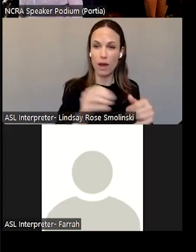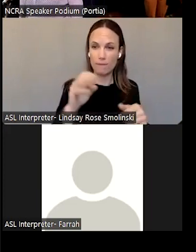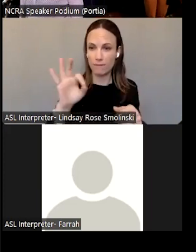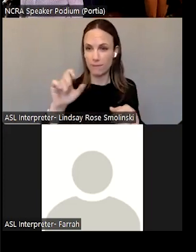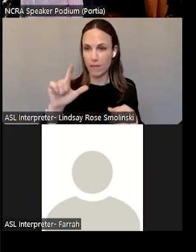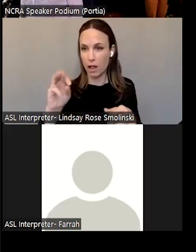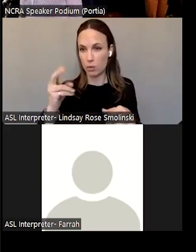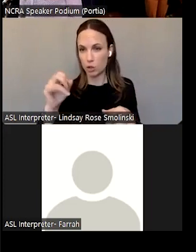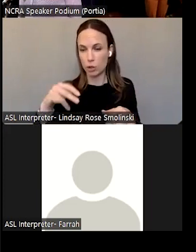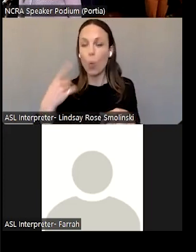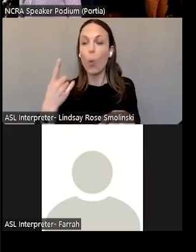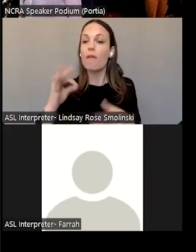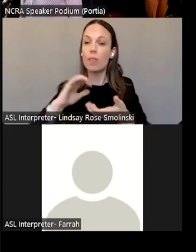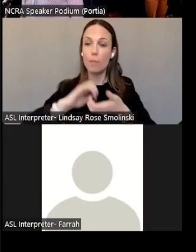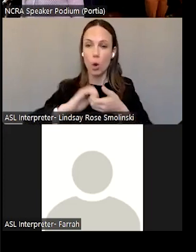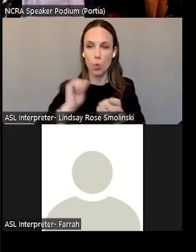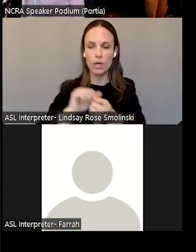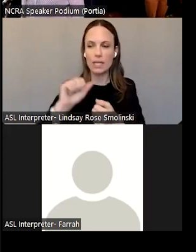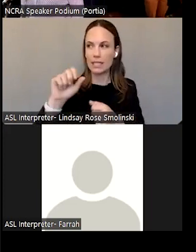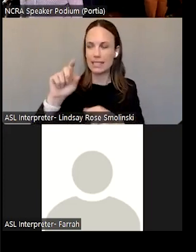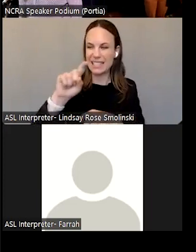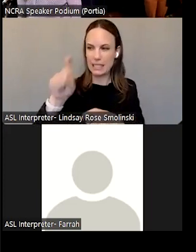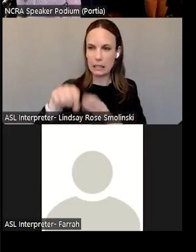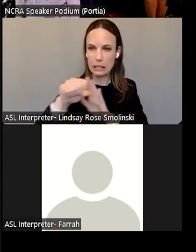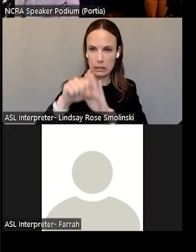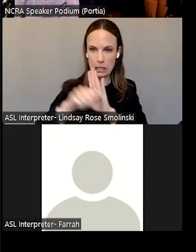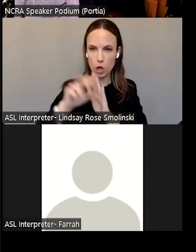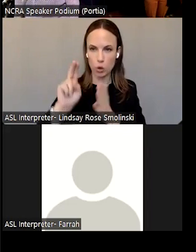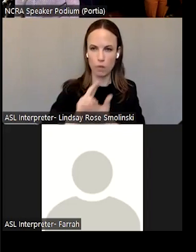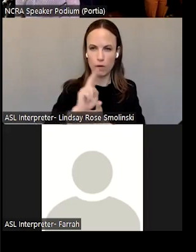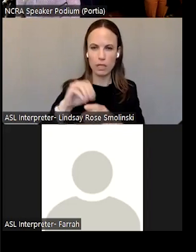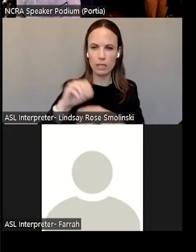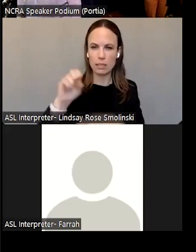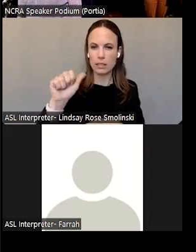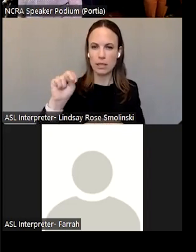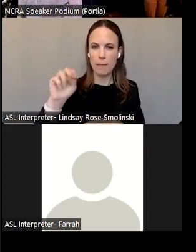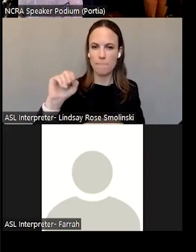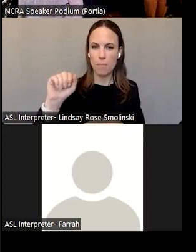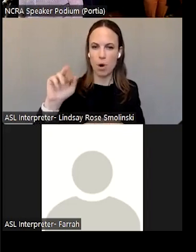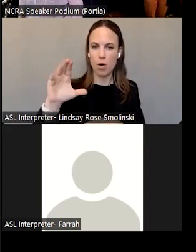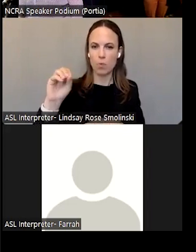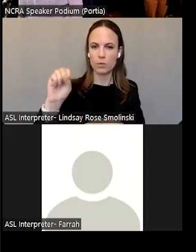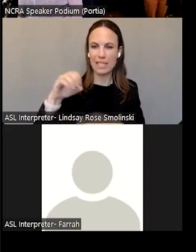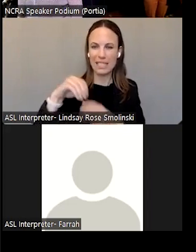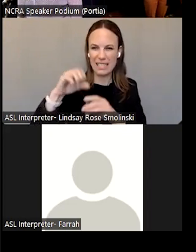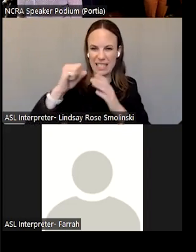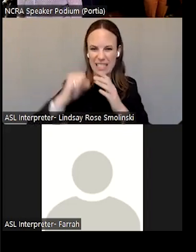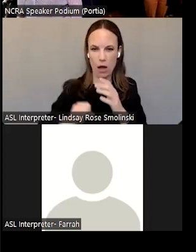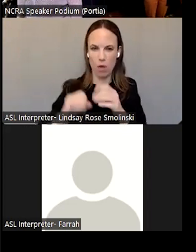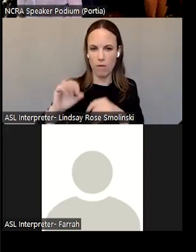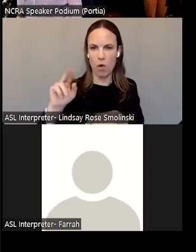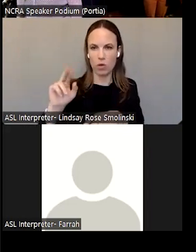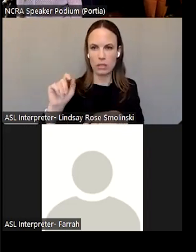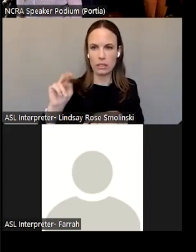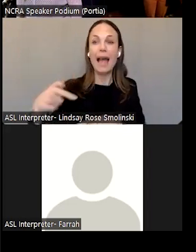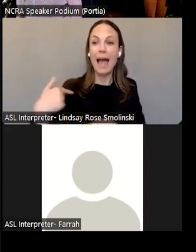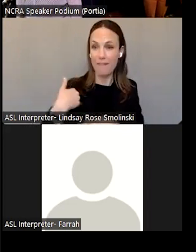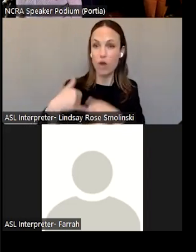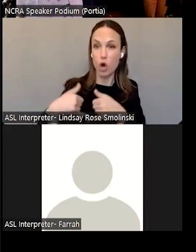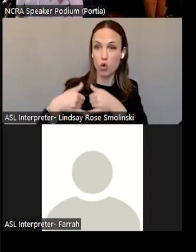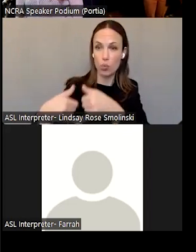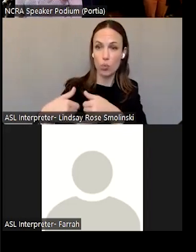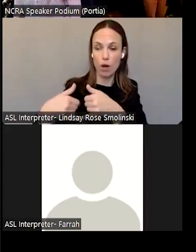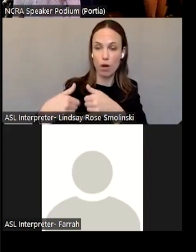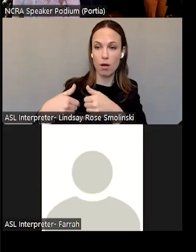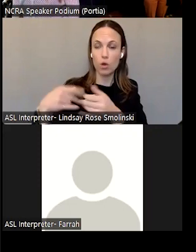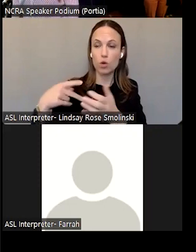one of the partnerships is with Texas State University, which is in San Marcos, just south of Austin. And they actually have a grant program to support